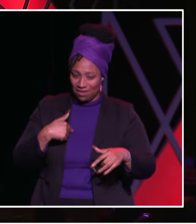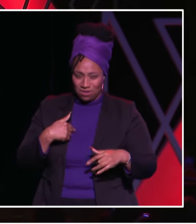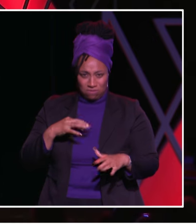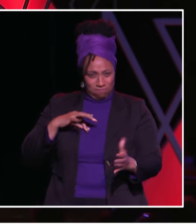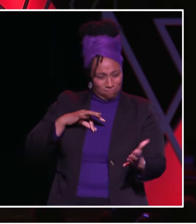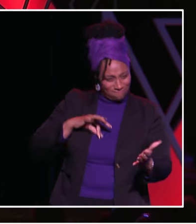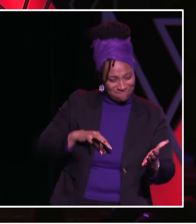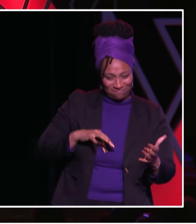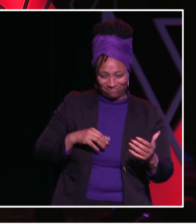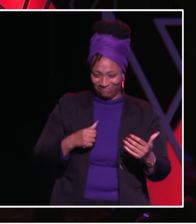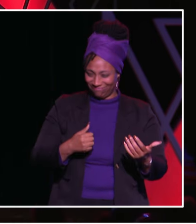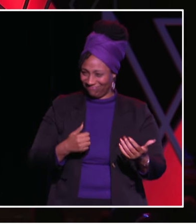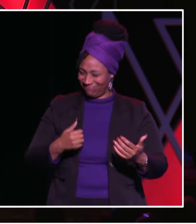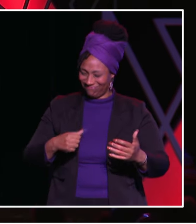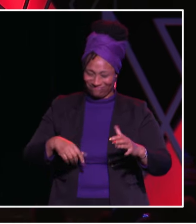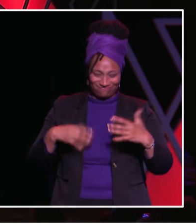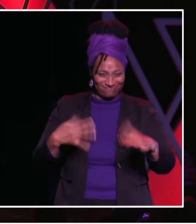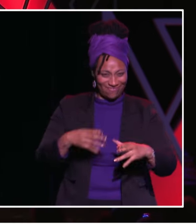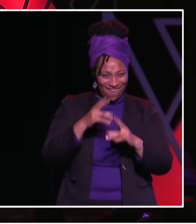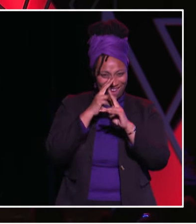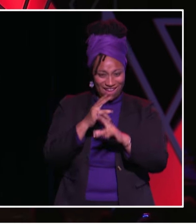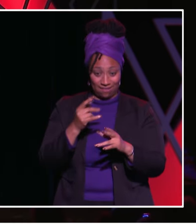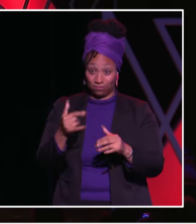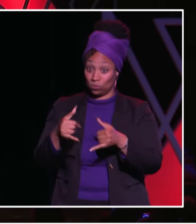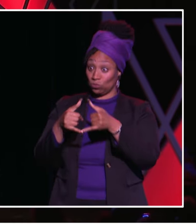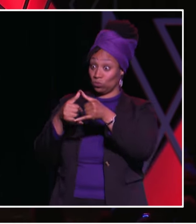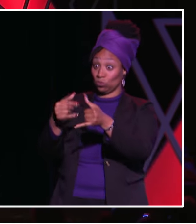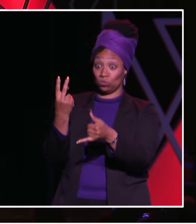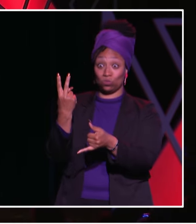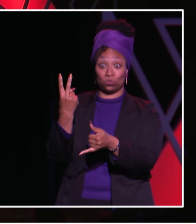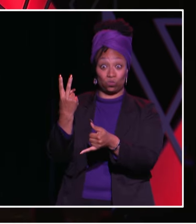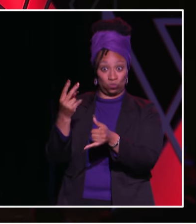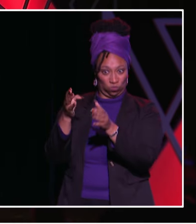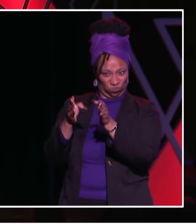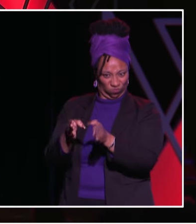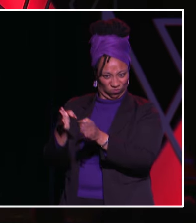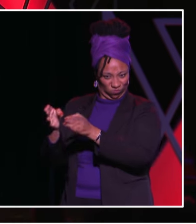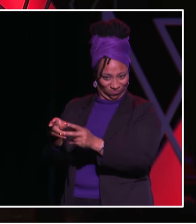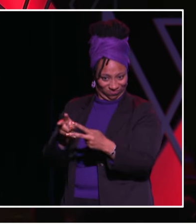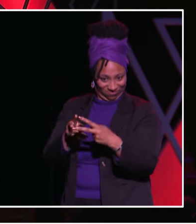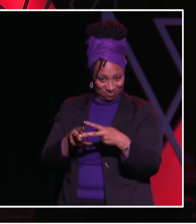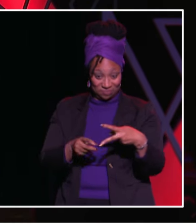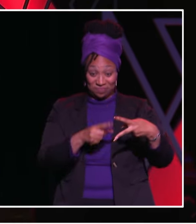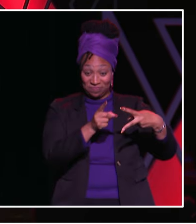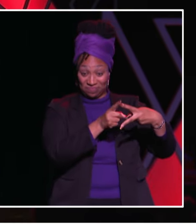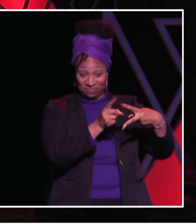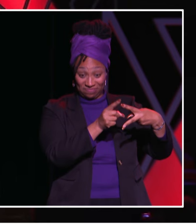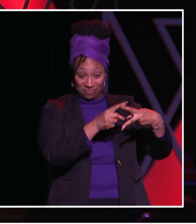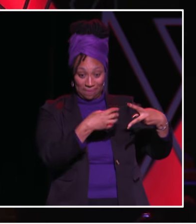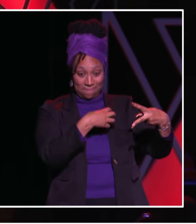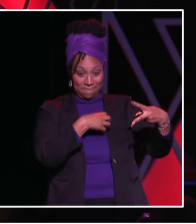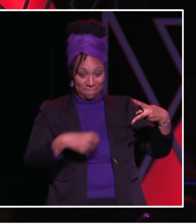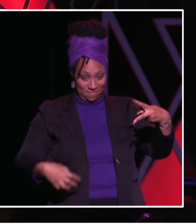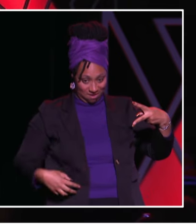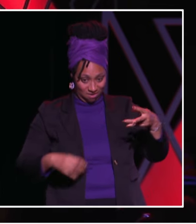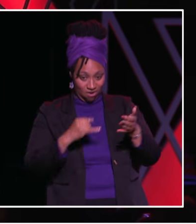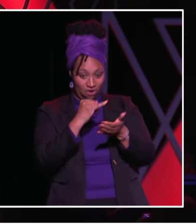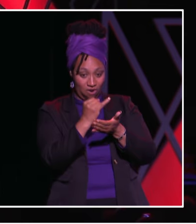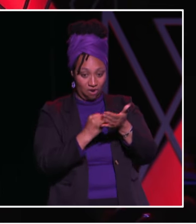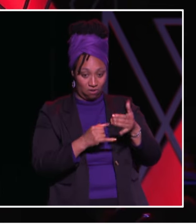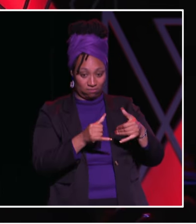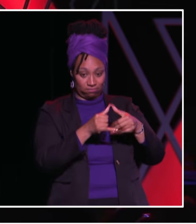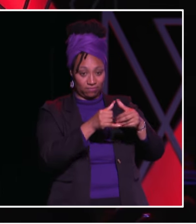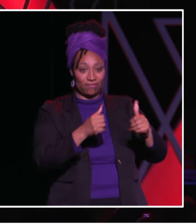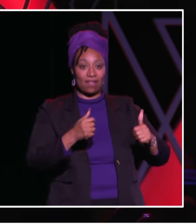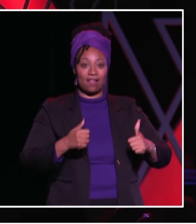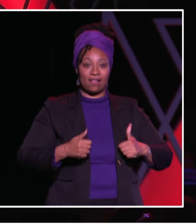awards. The first is the Mayor's Arts Award for Lifetime Achievement.